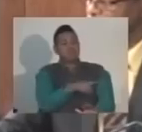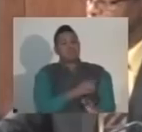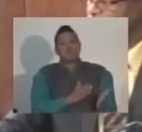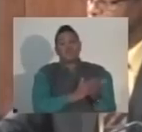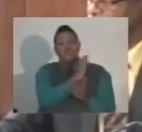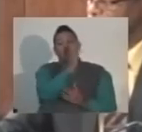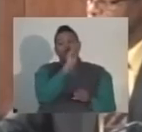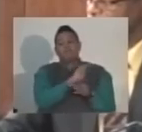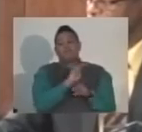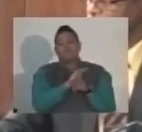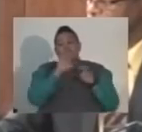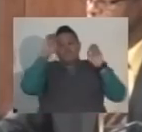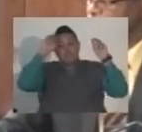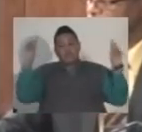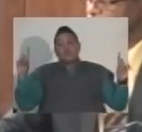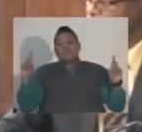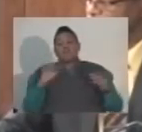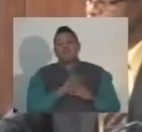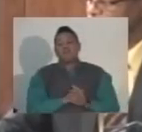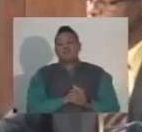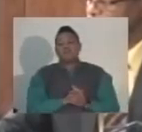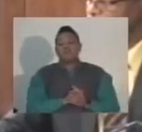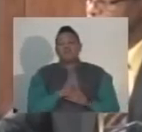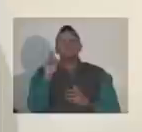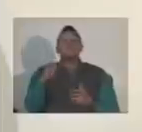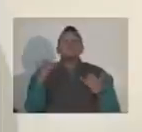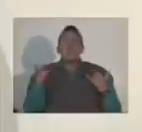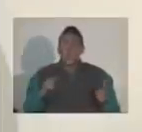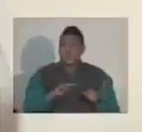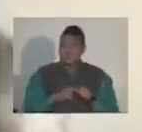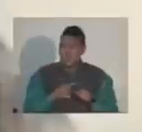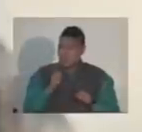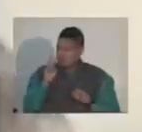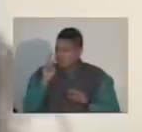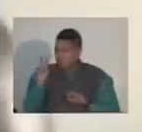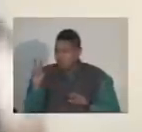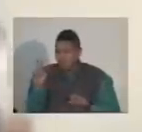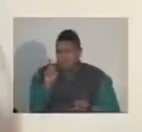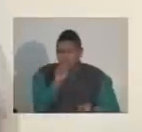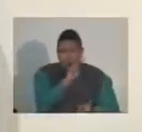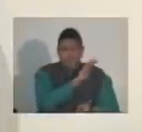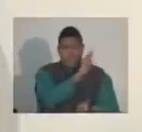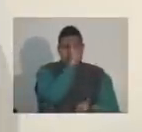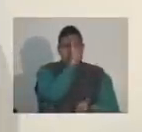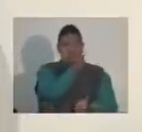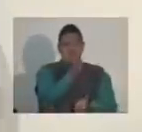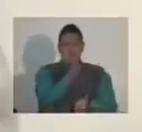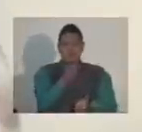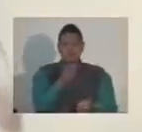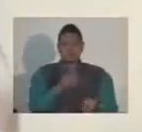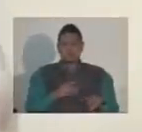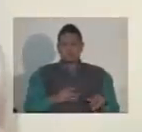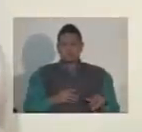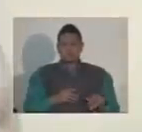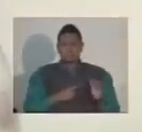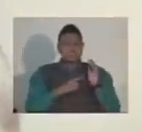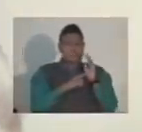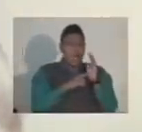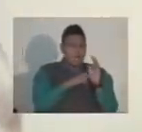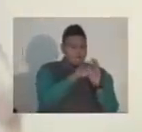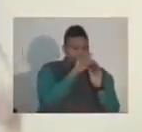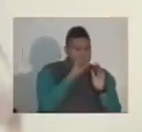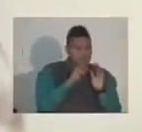the Minister of Education, should now start to look directly at taking sample audits